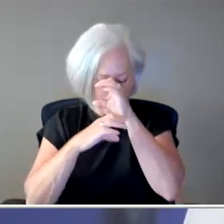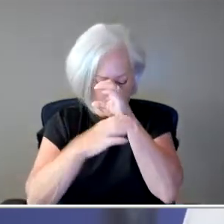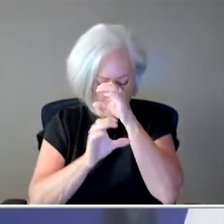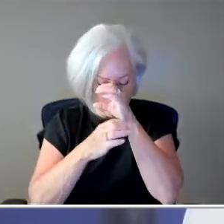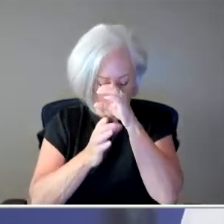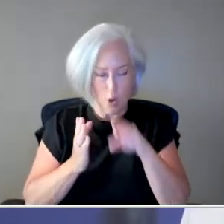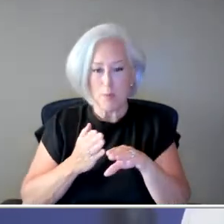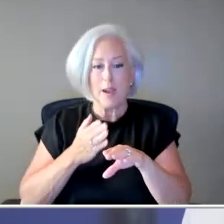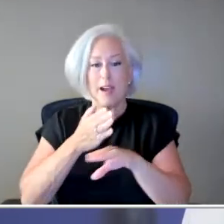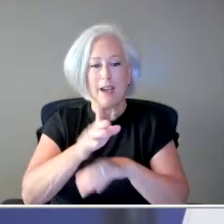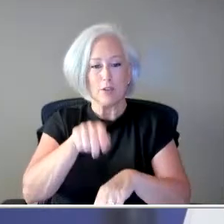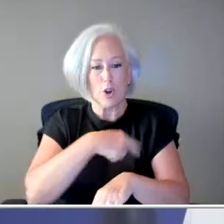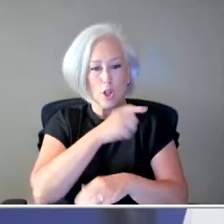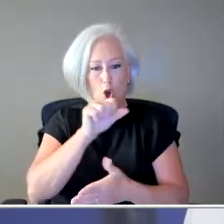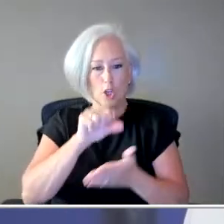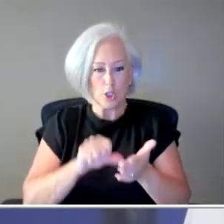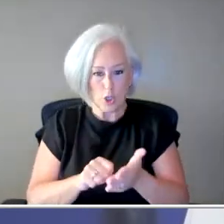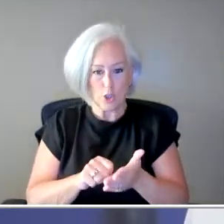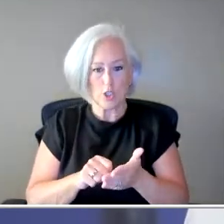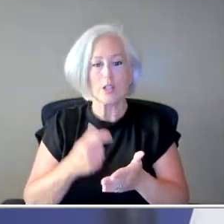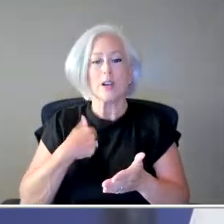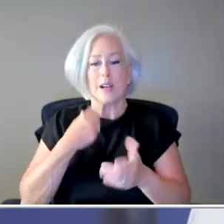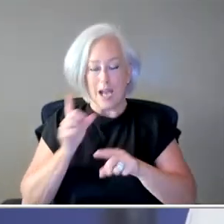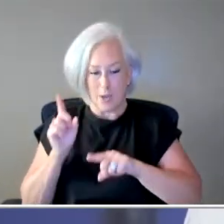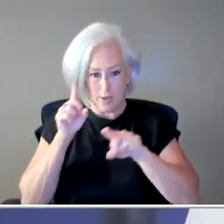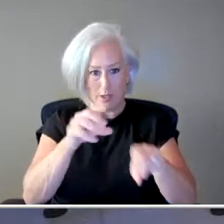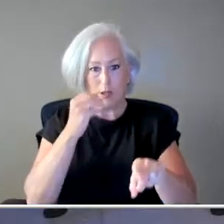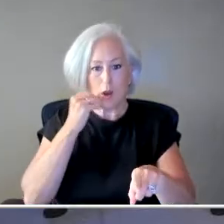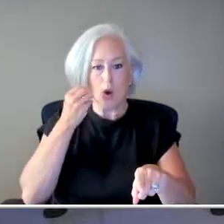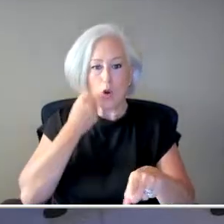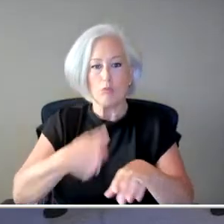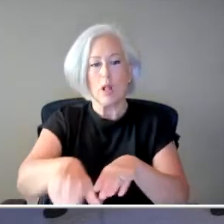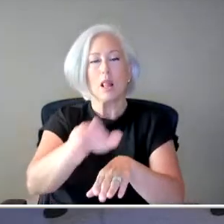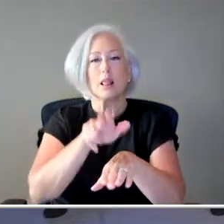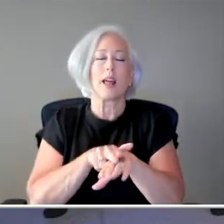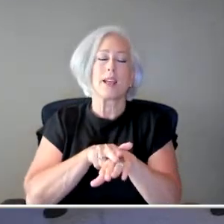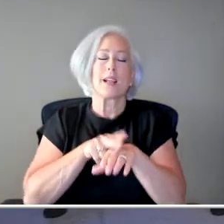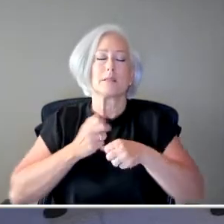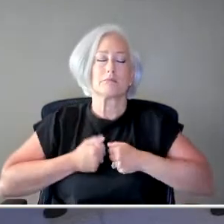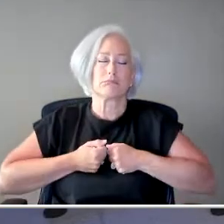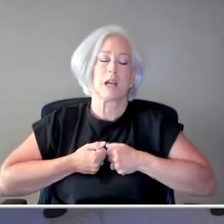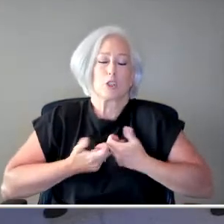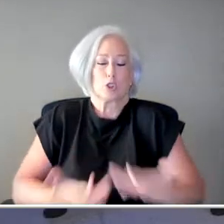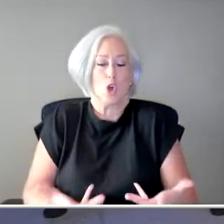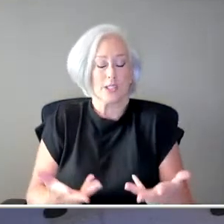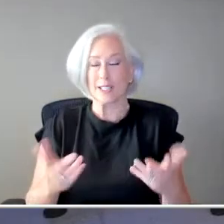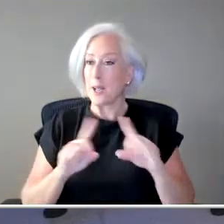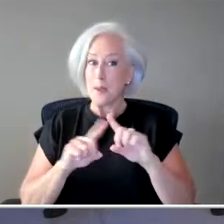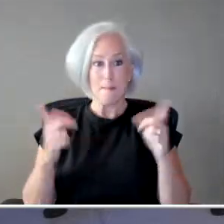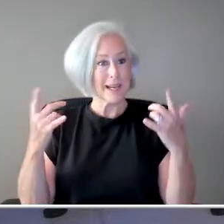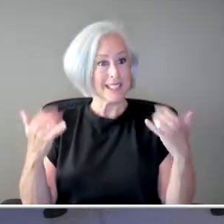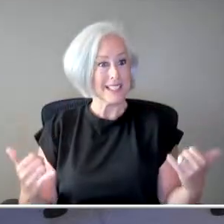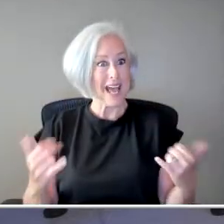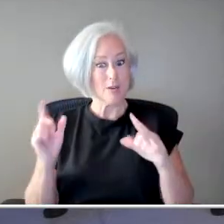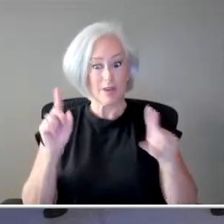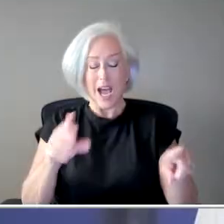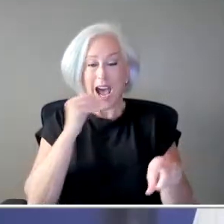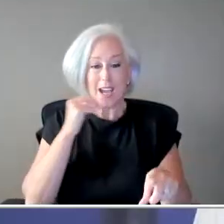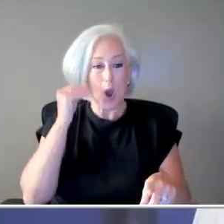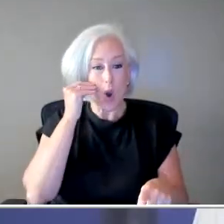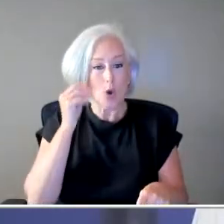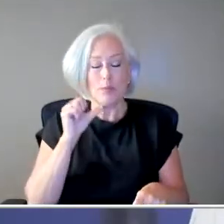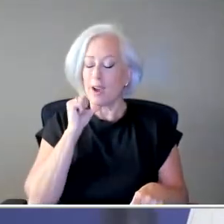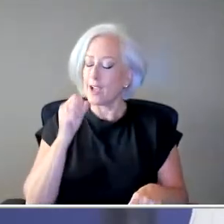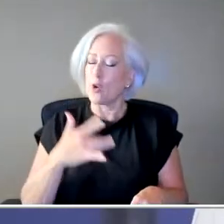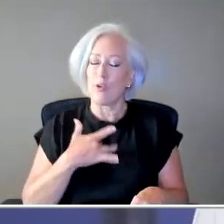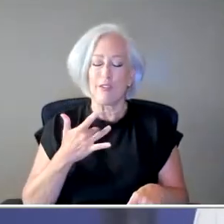just lay down on the couch, exhausted. You're recovering. And today I go home and I don't feel as physically exhausted as I